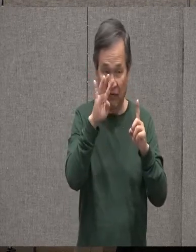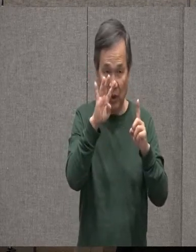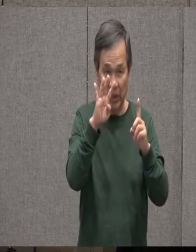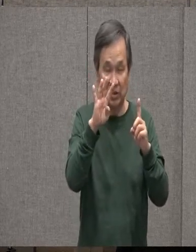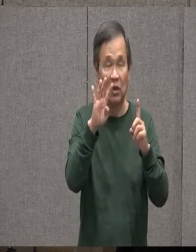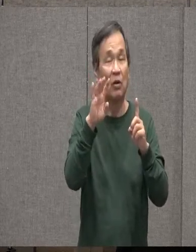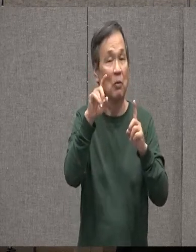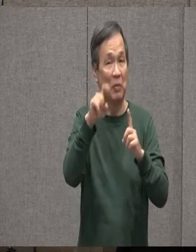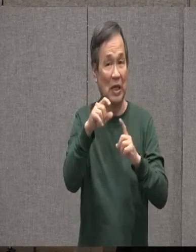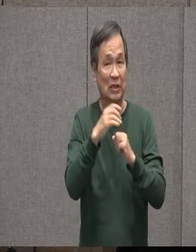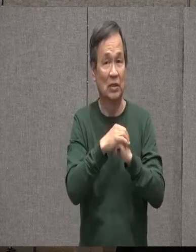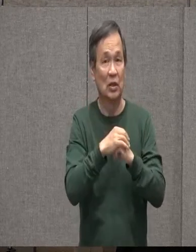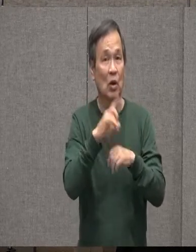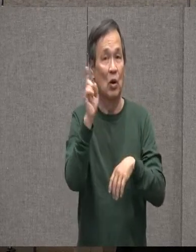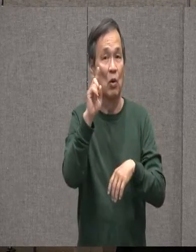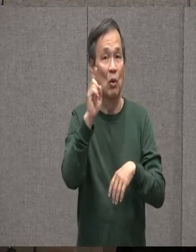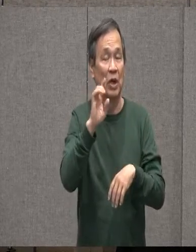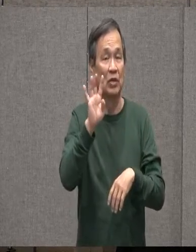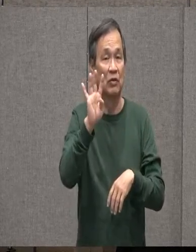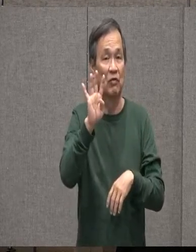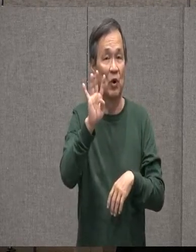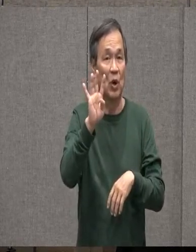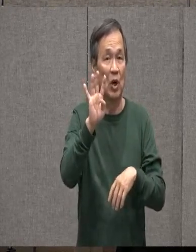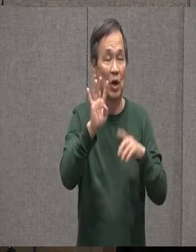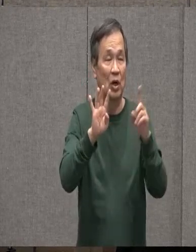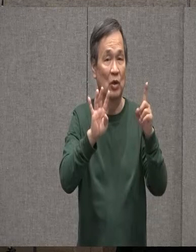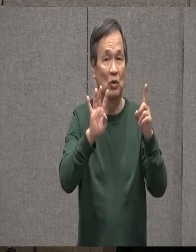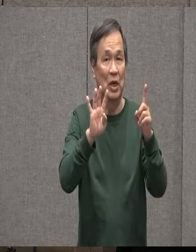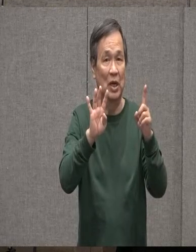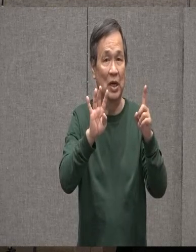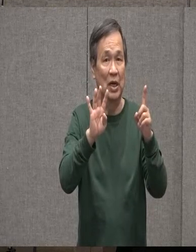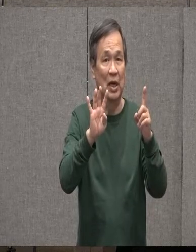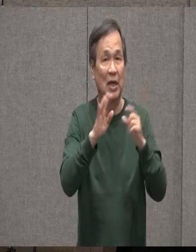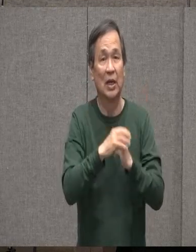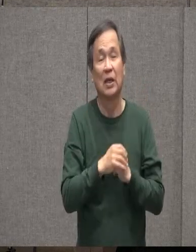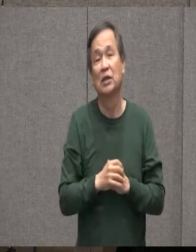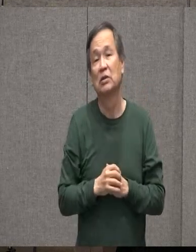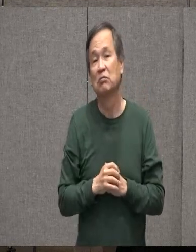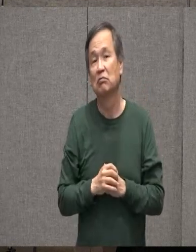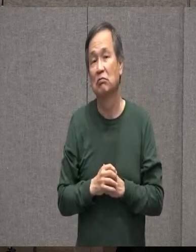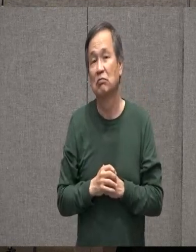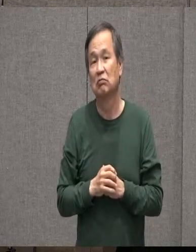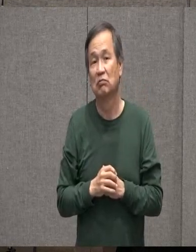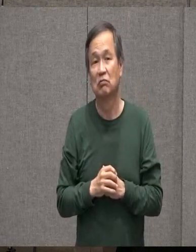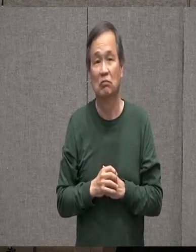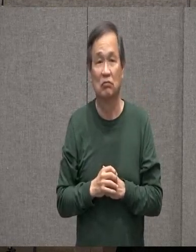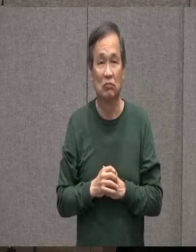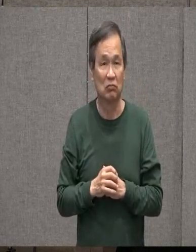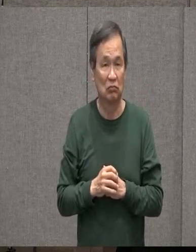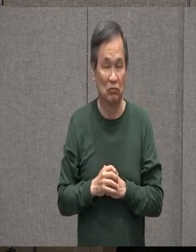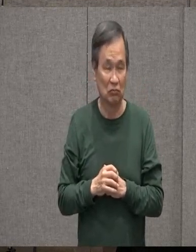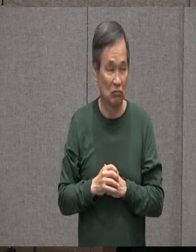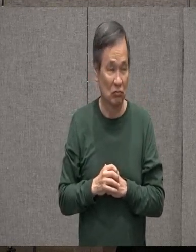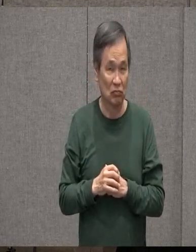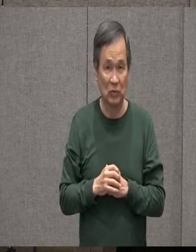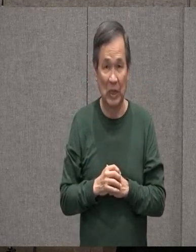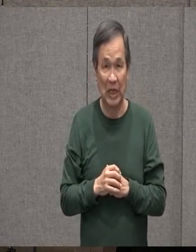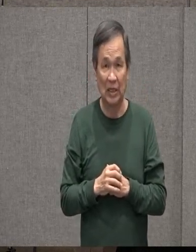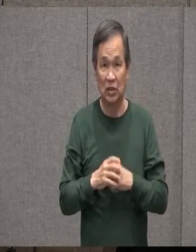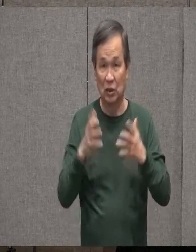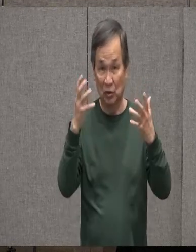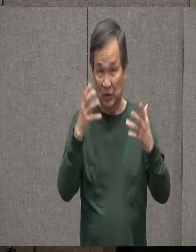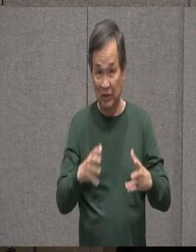there. Because remember, I cannot use those numbers again. So if I'm thinking about going here next, because I'm